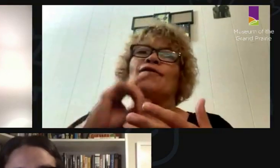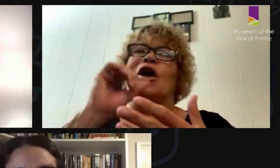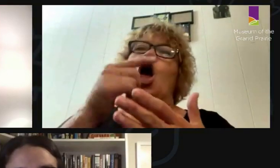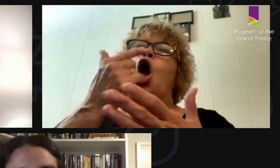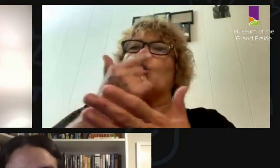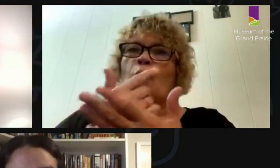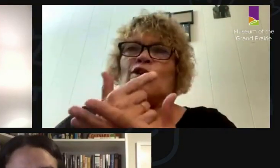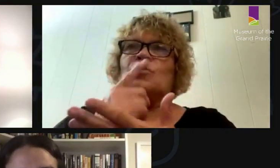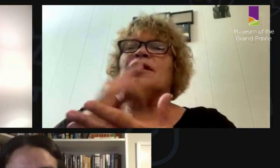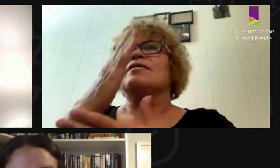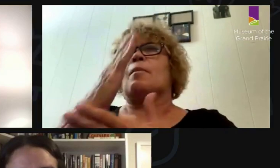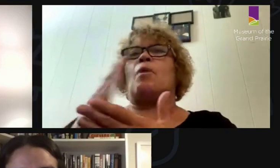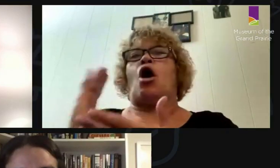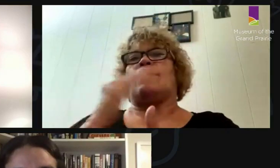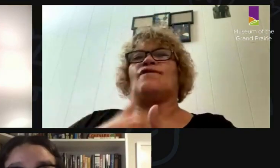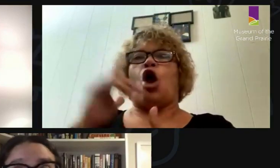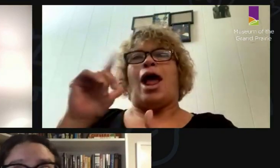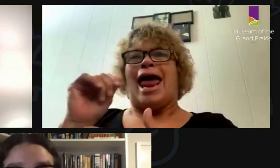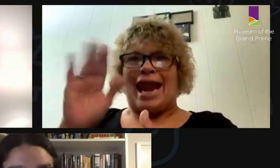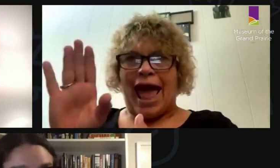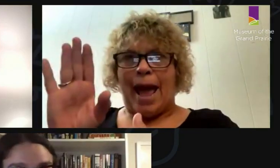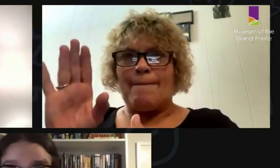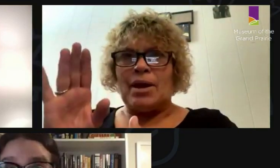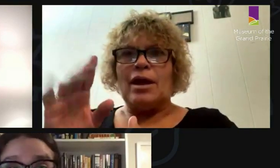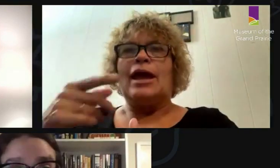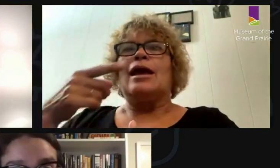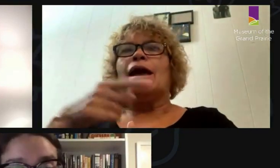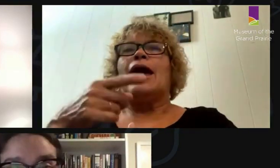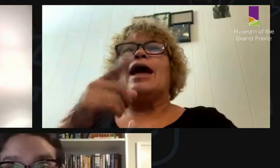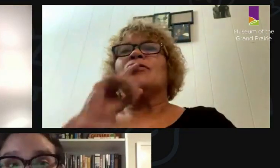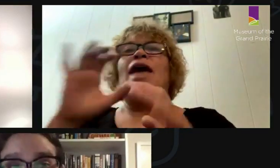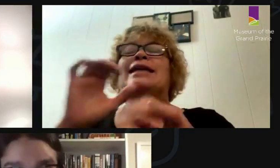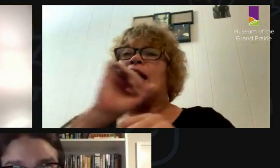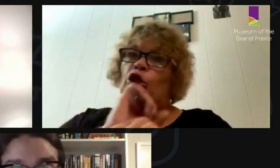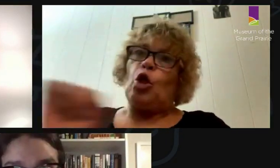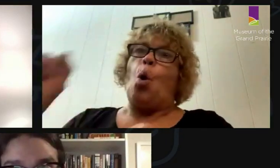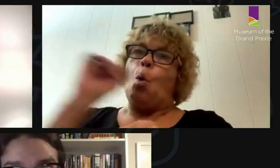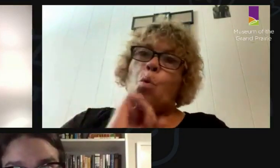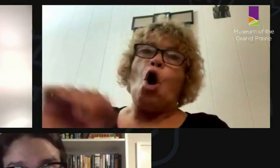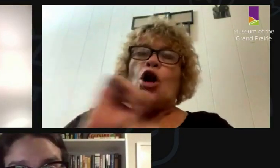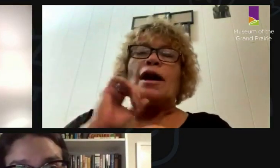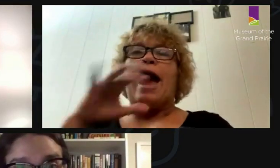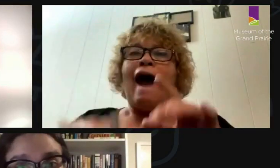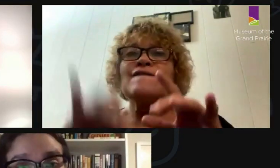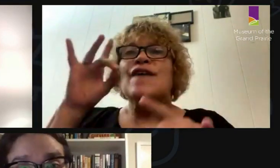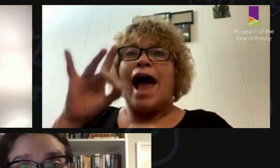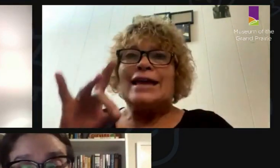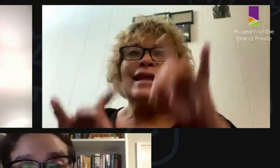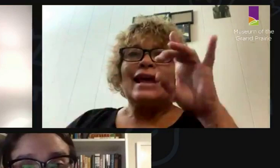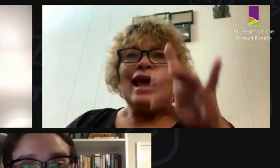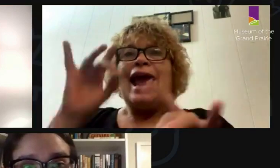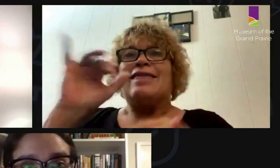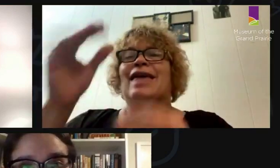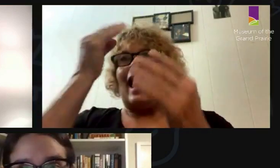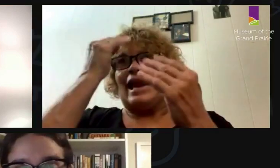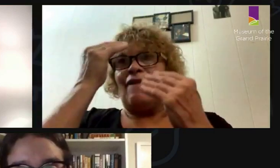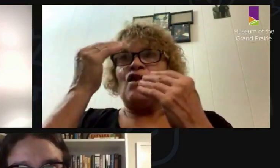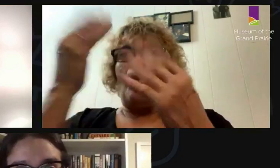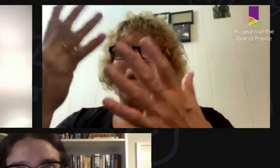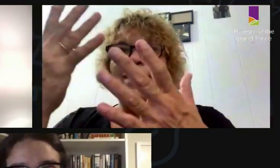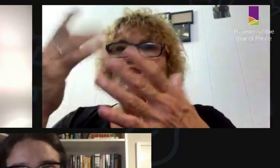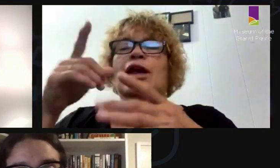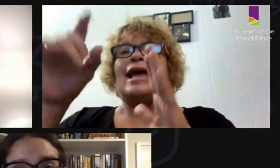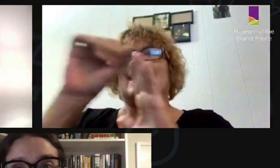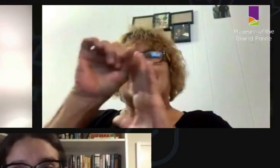of our lab is did the legwork of finding that information in the